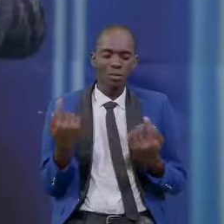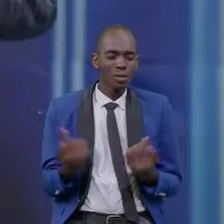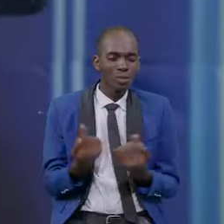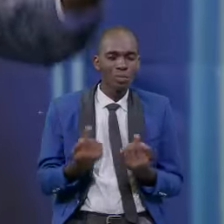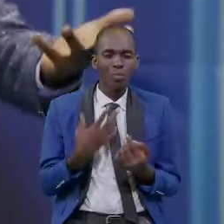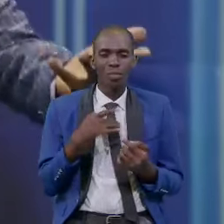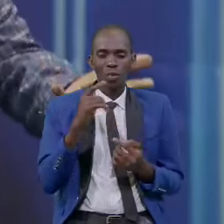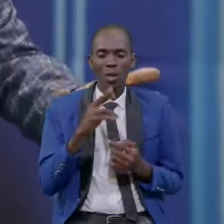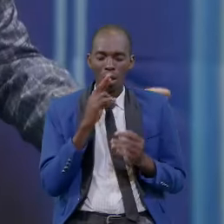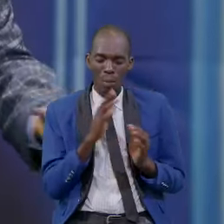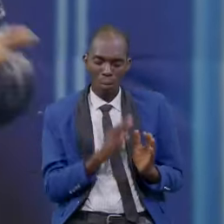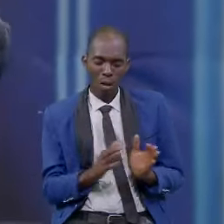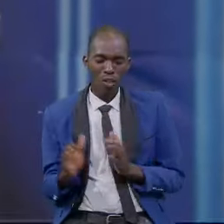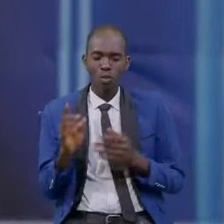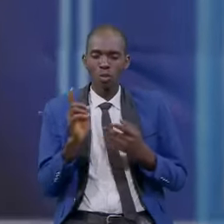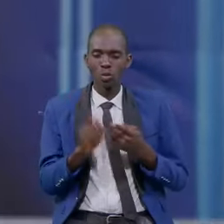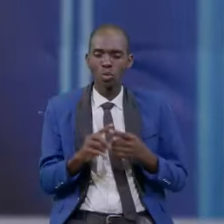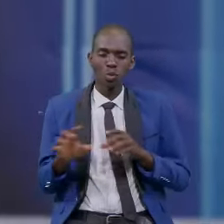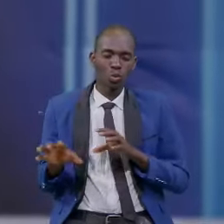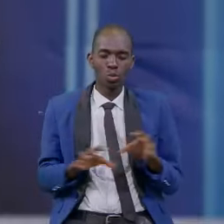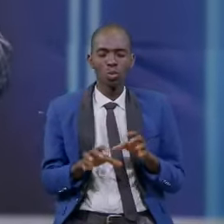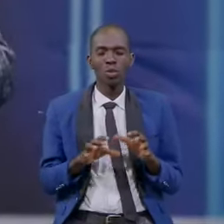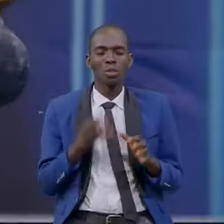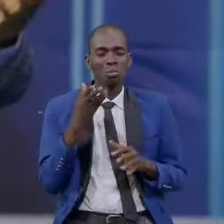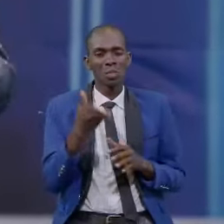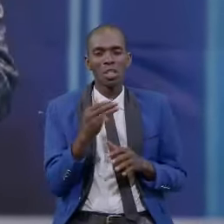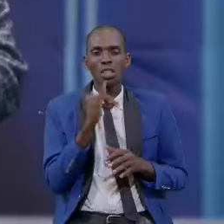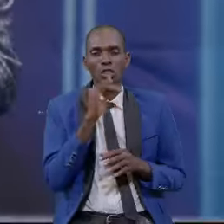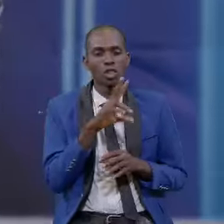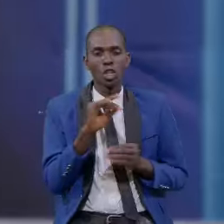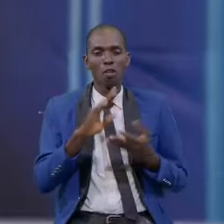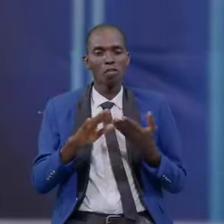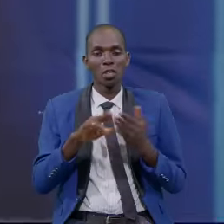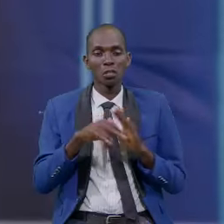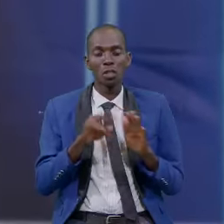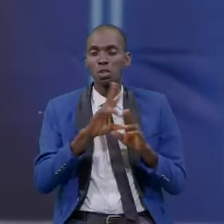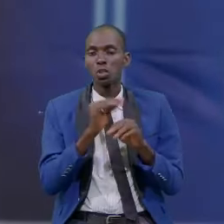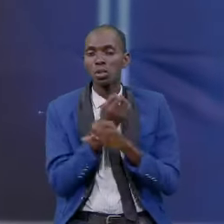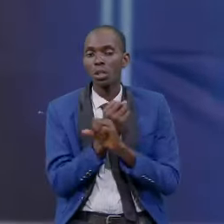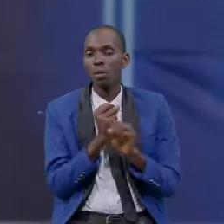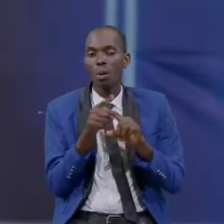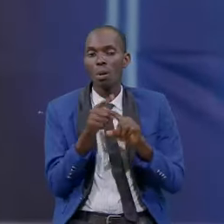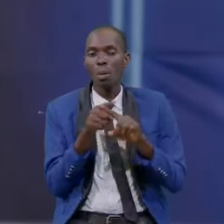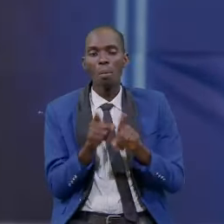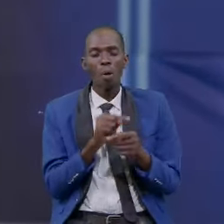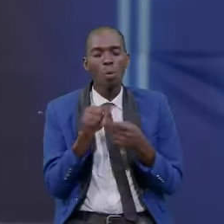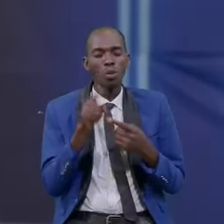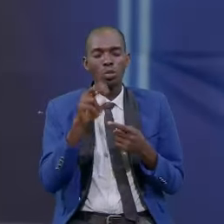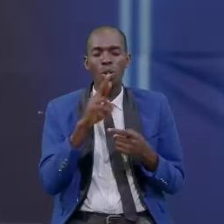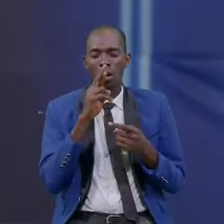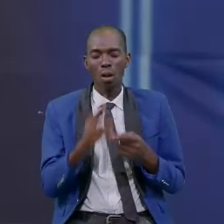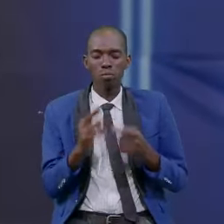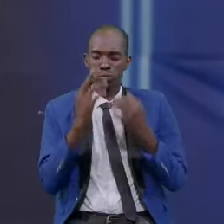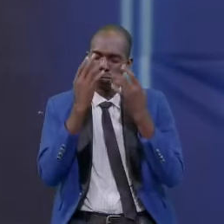do more of it, there's no forgiveness and there's no salvation. But when you are sorrowful for the